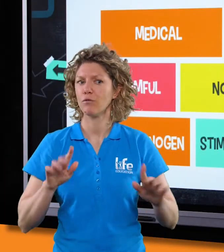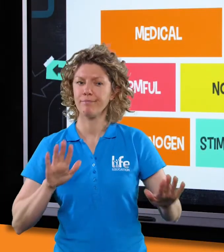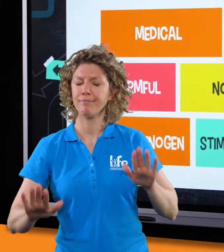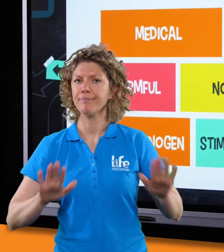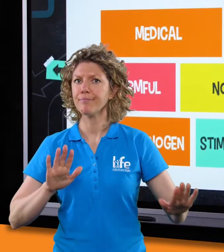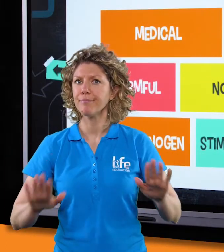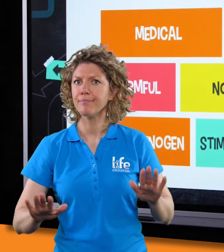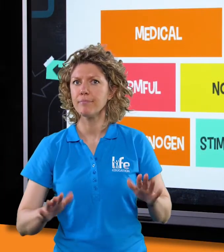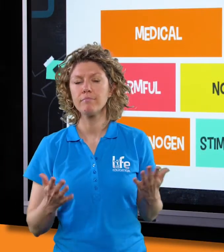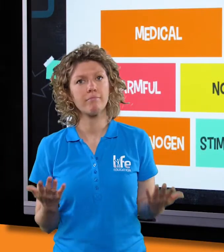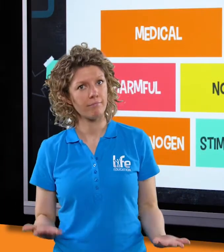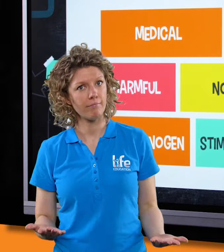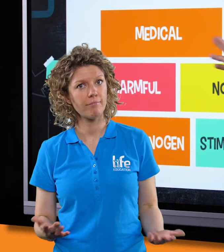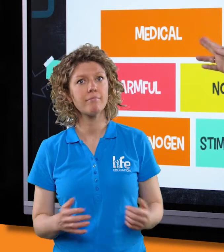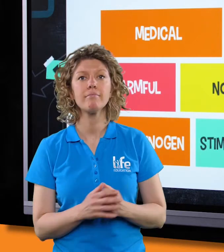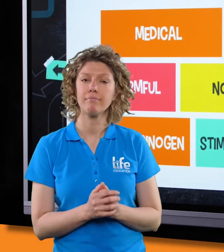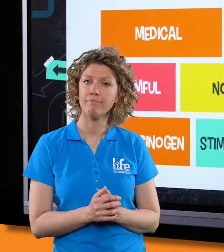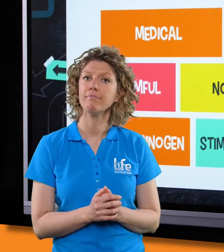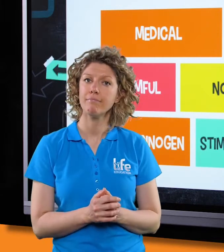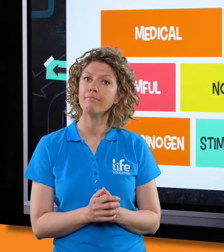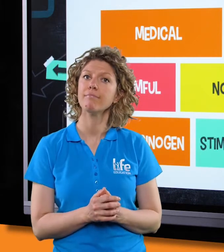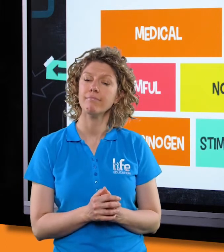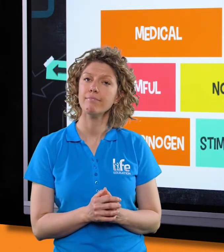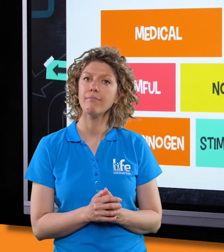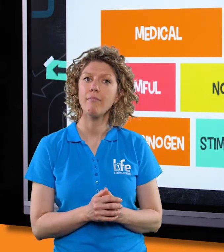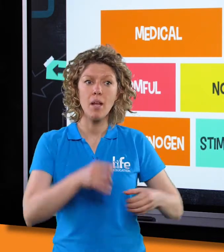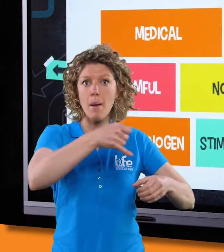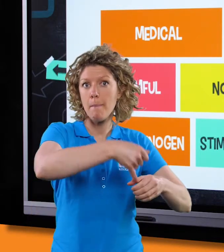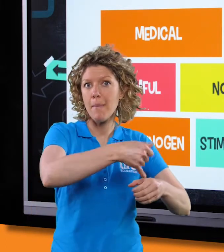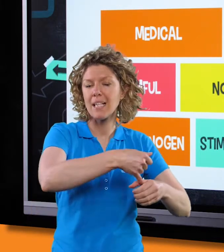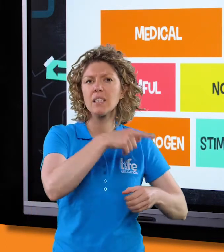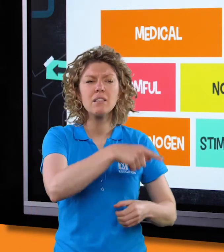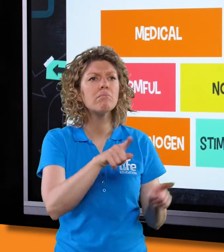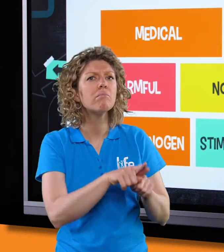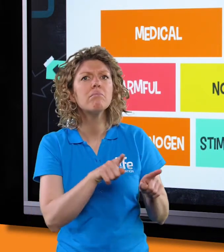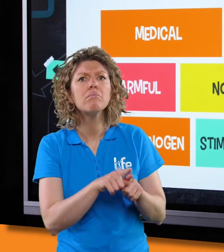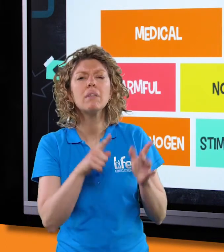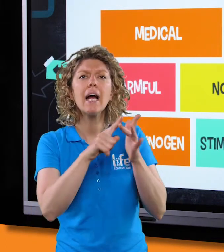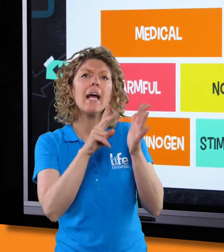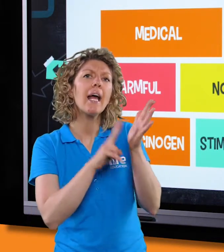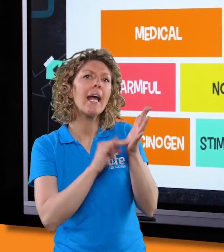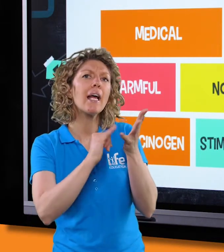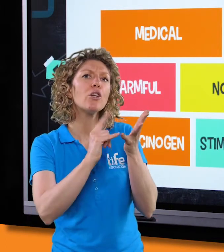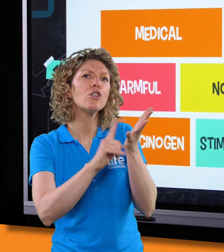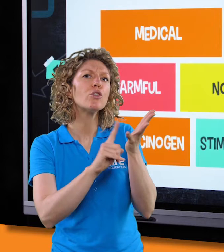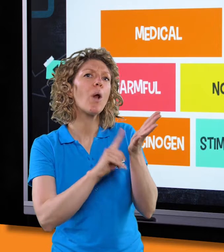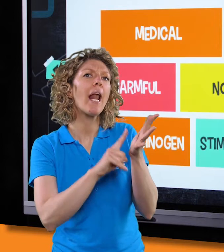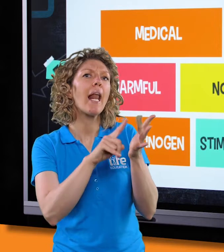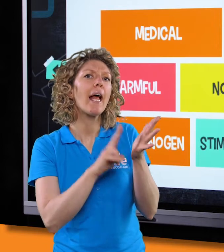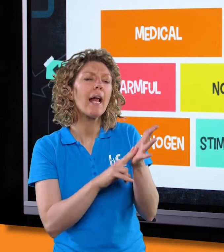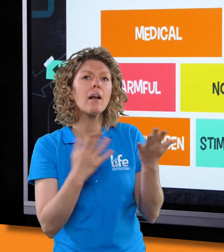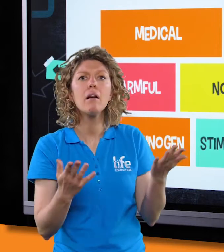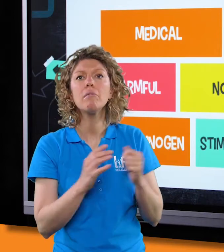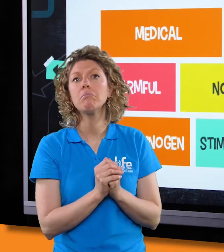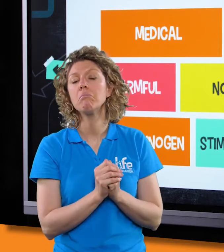medicines or they are non-medical. Medical drugs include things like insulin, paracetamol and antibiotics.